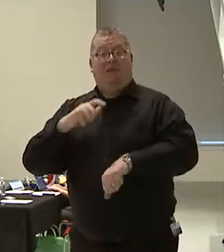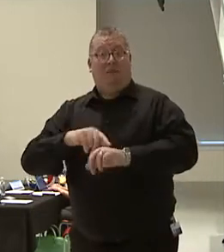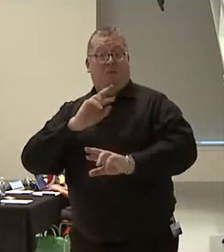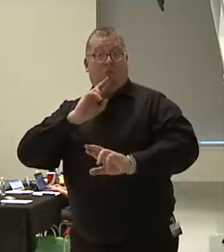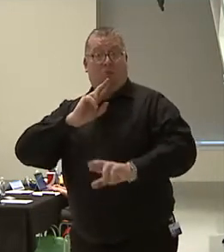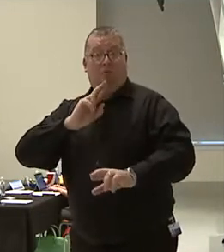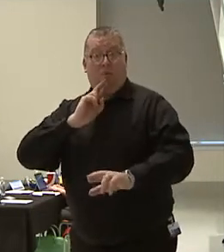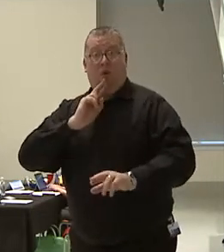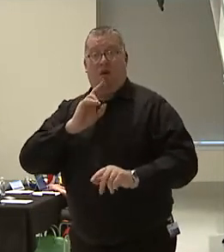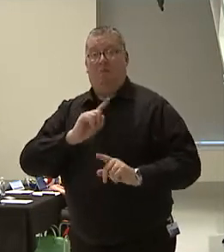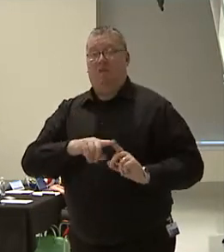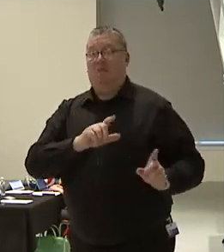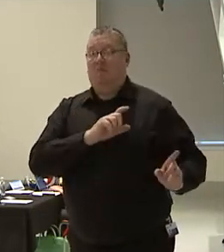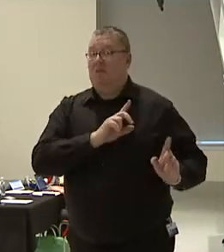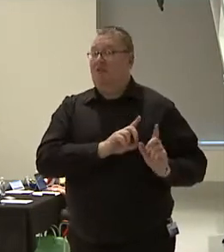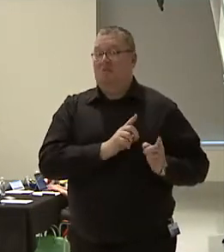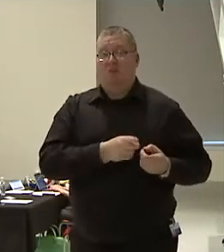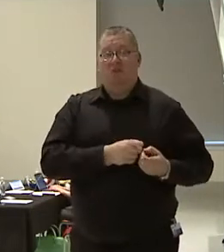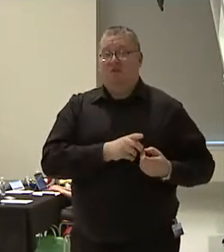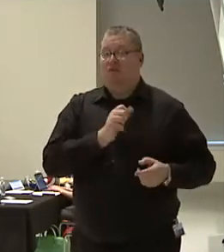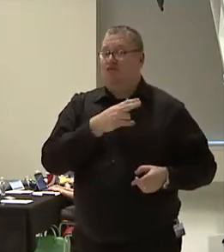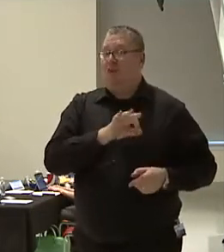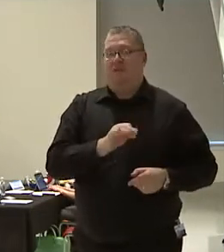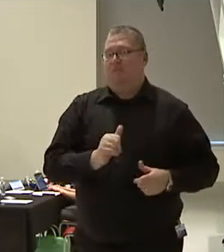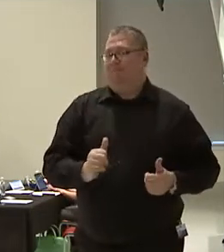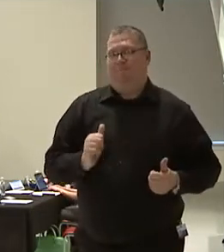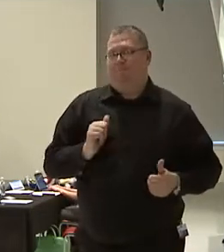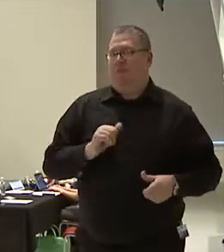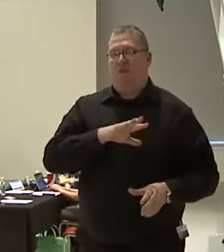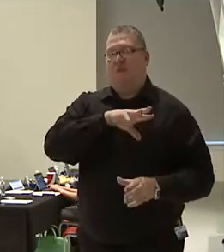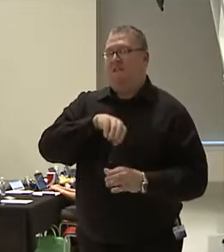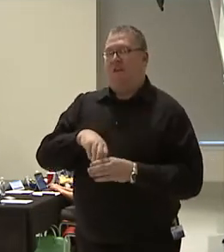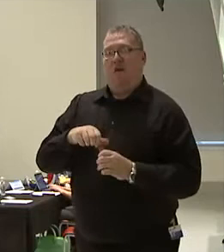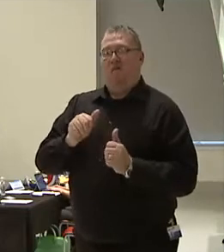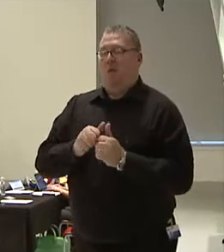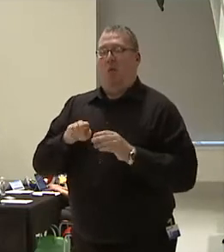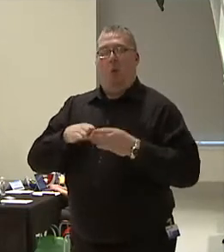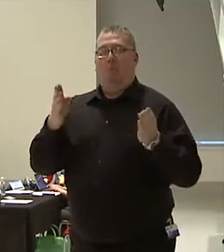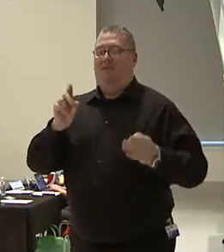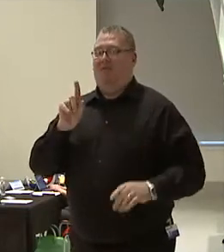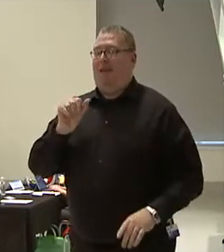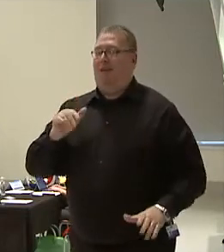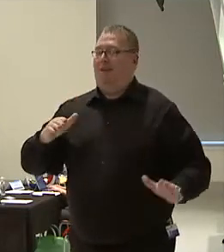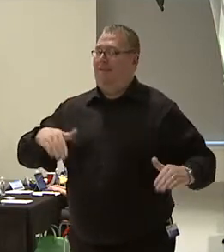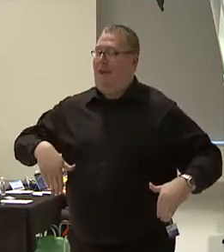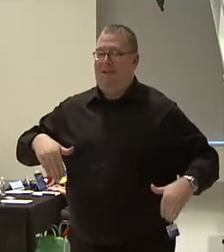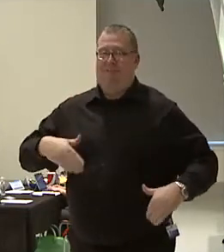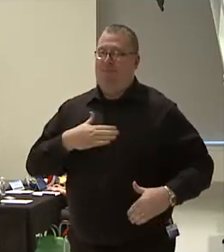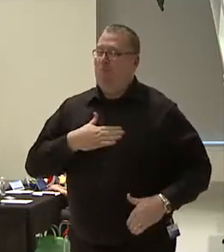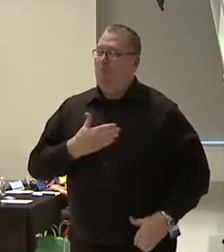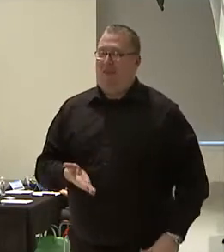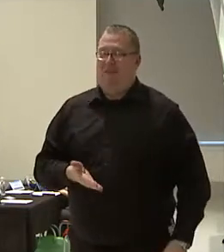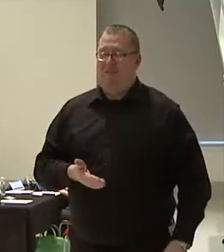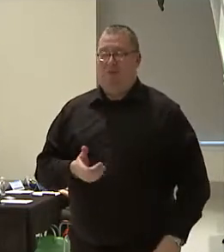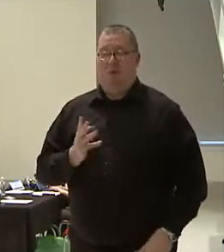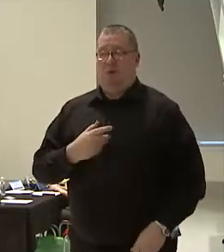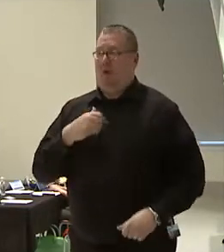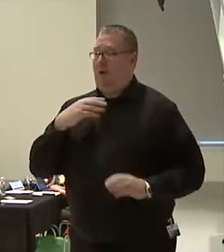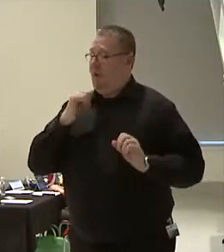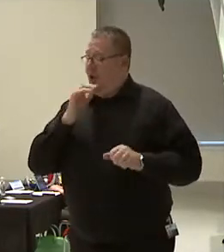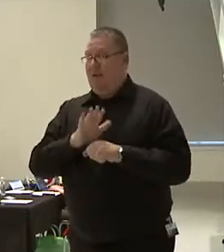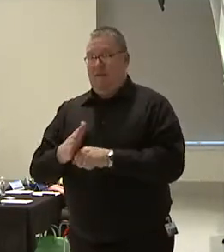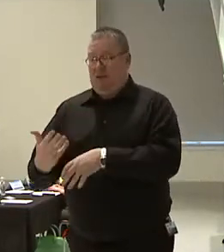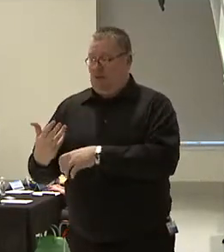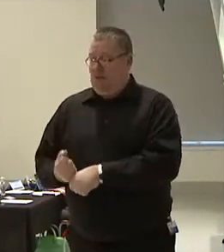other local police departments and sheriffs haven't been eager to jump on the idea of open data yet. And given the lack of trust we have in Oakland's